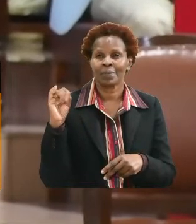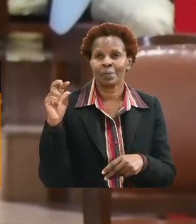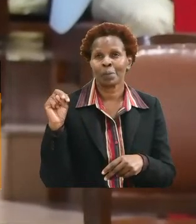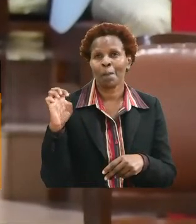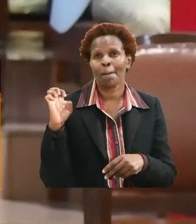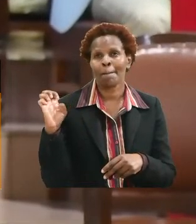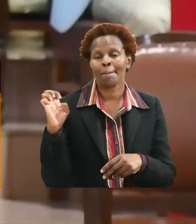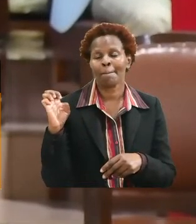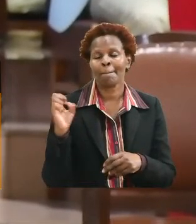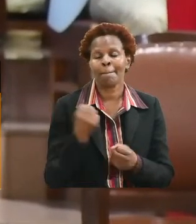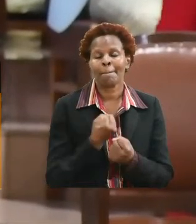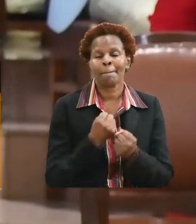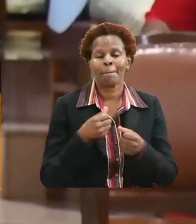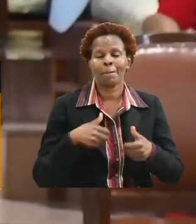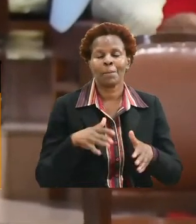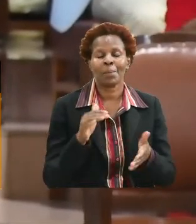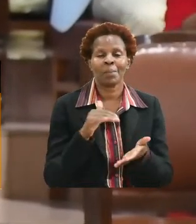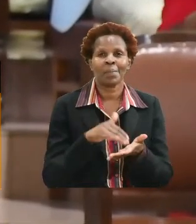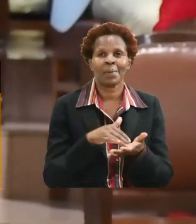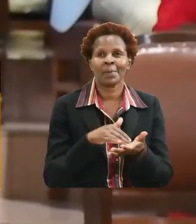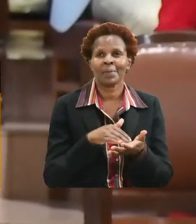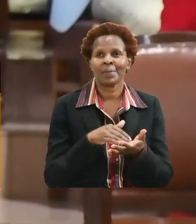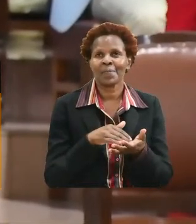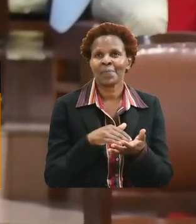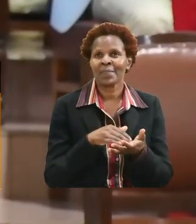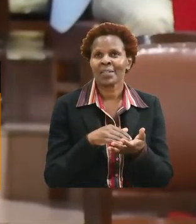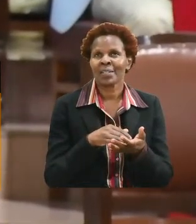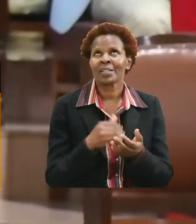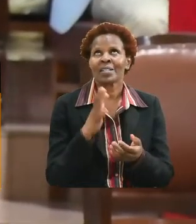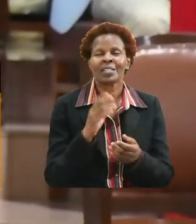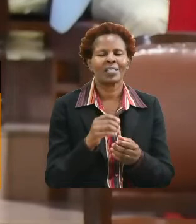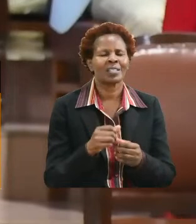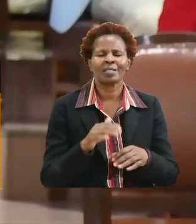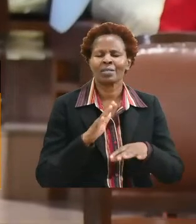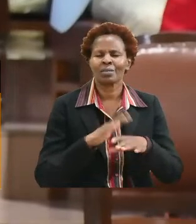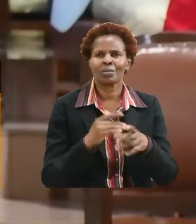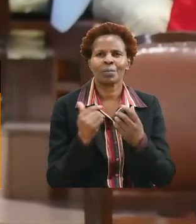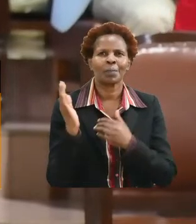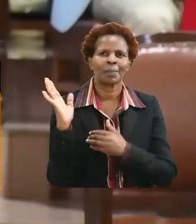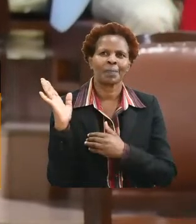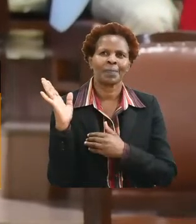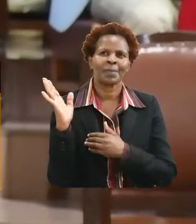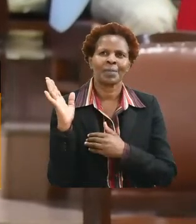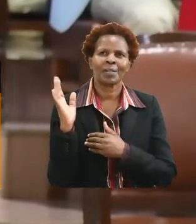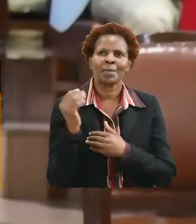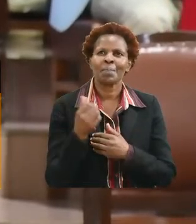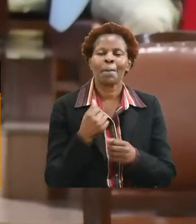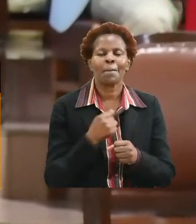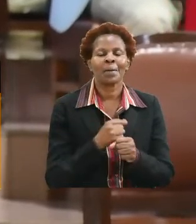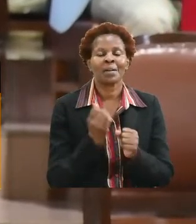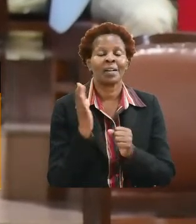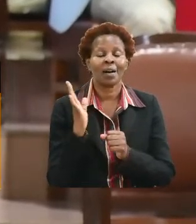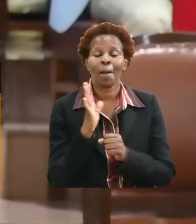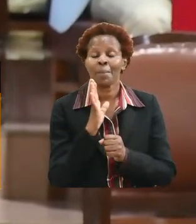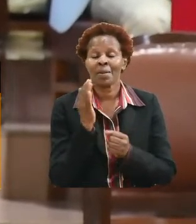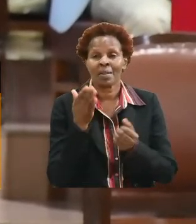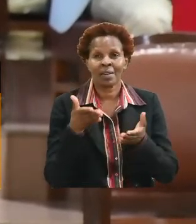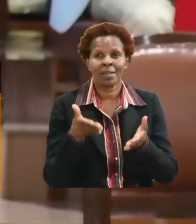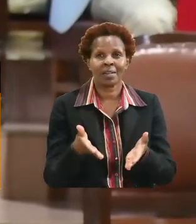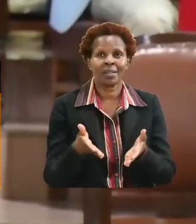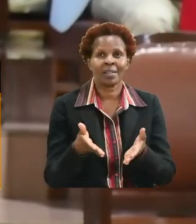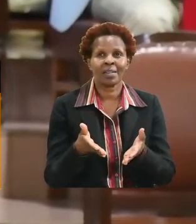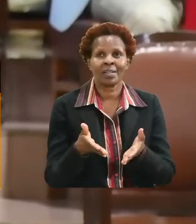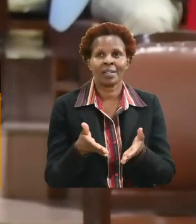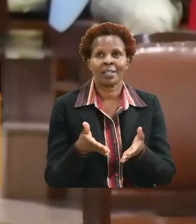I am delighted that the Lord has continued to be gracious to me and for allowing me to be here even as I